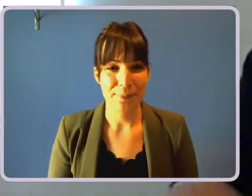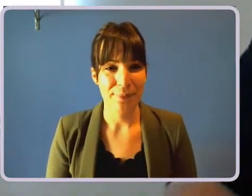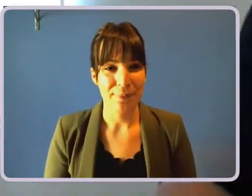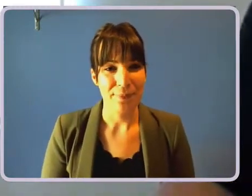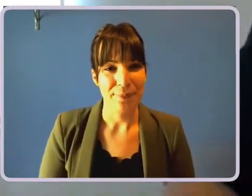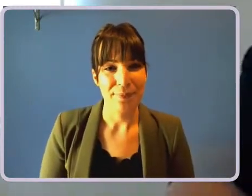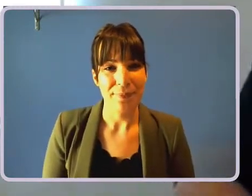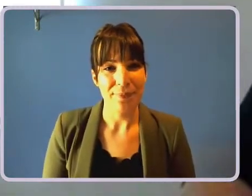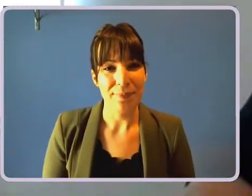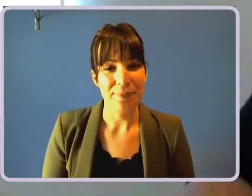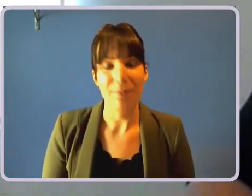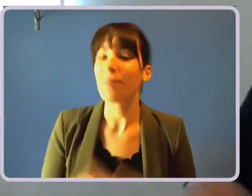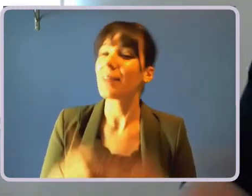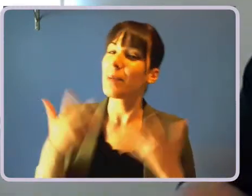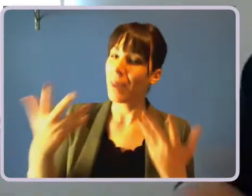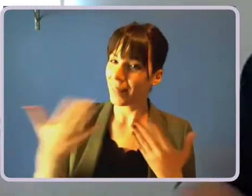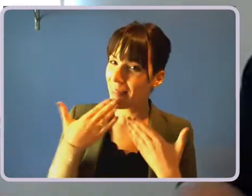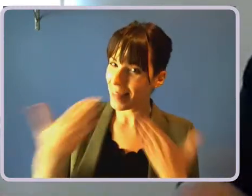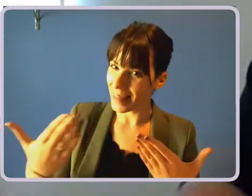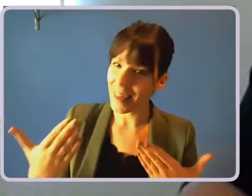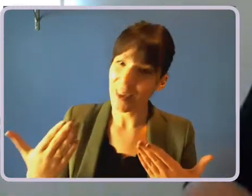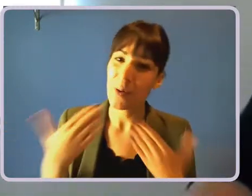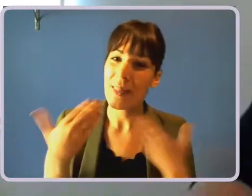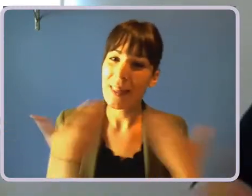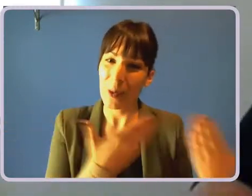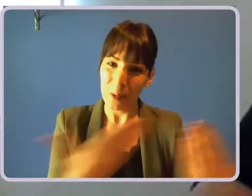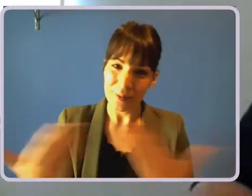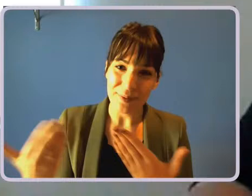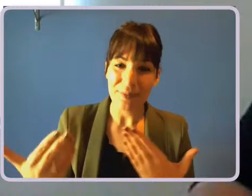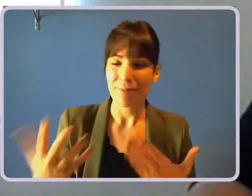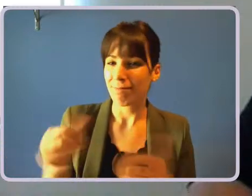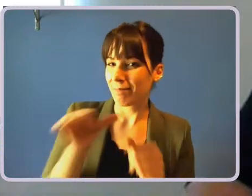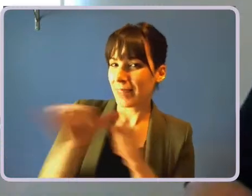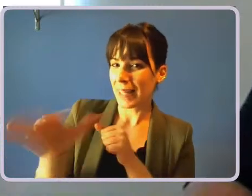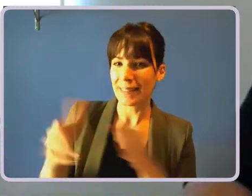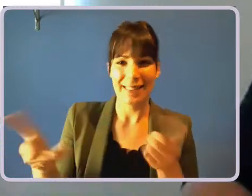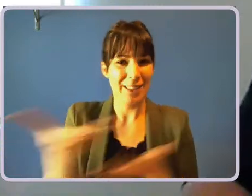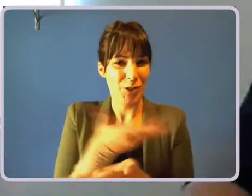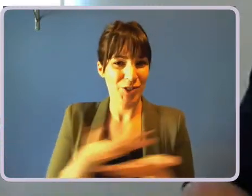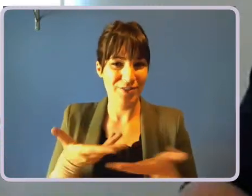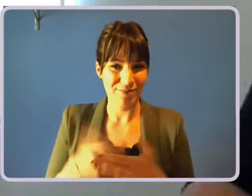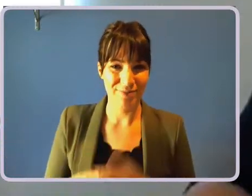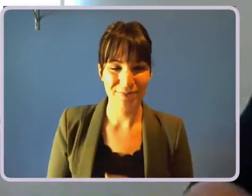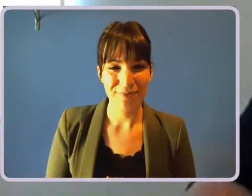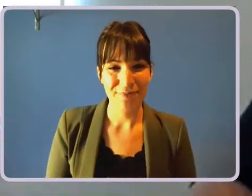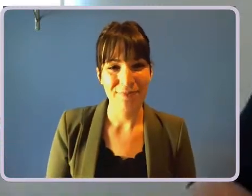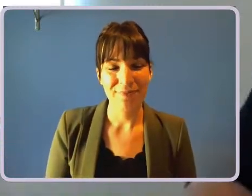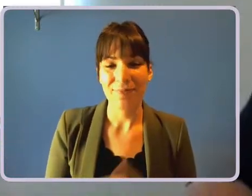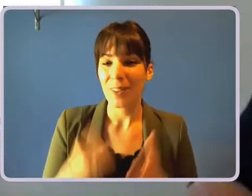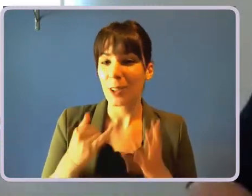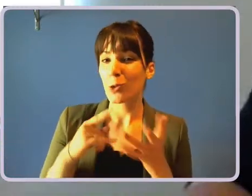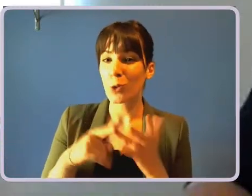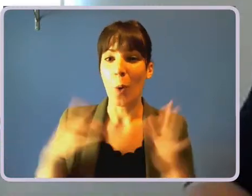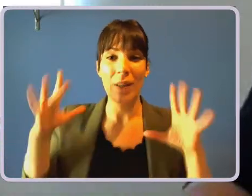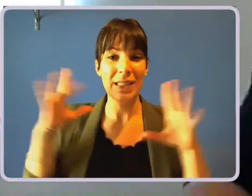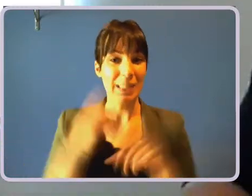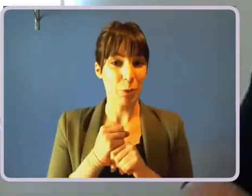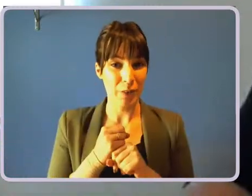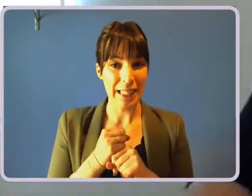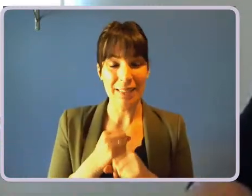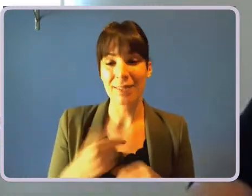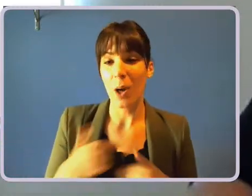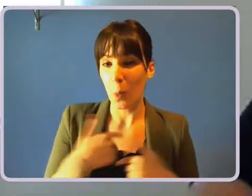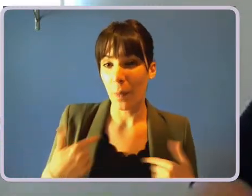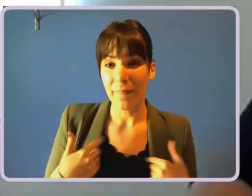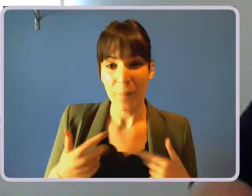Well, thank you very much, everybody. What a fantastic discussion. So just in summary, we have heard that